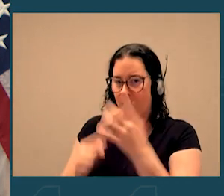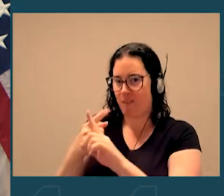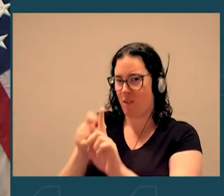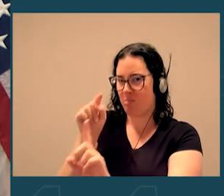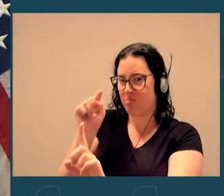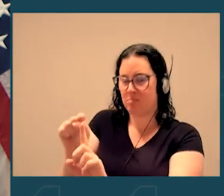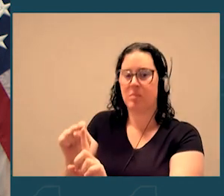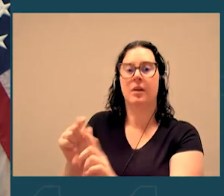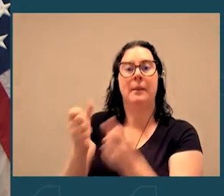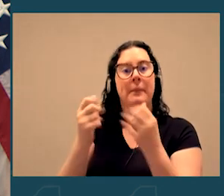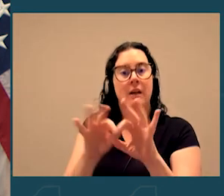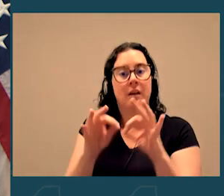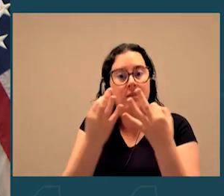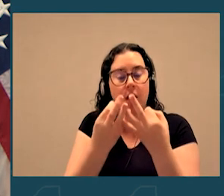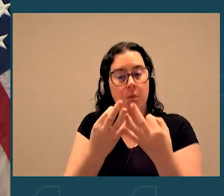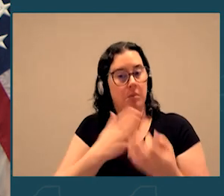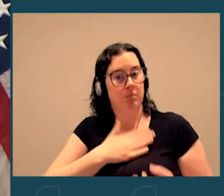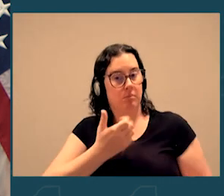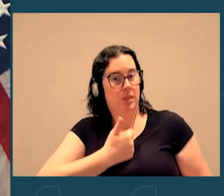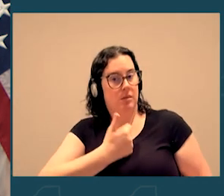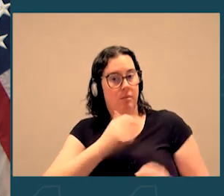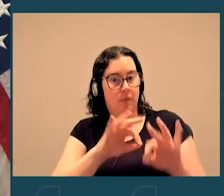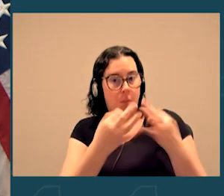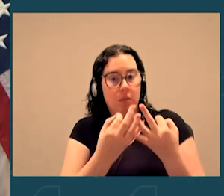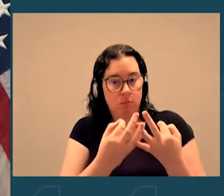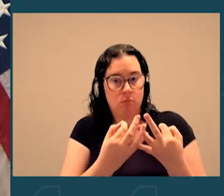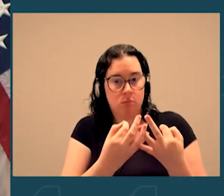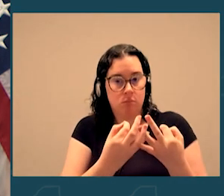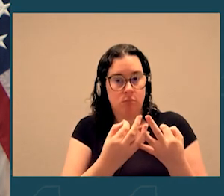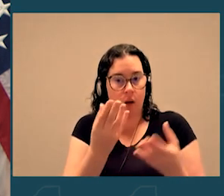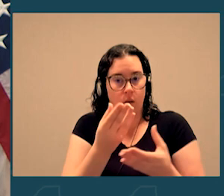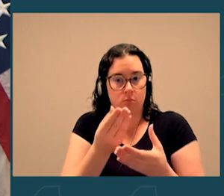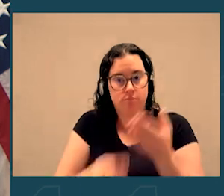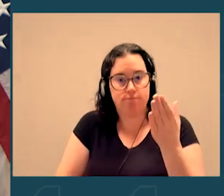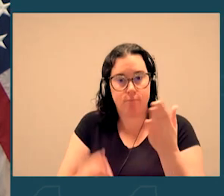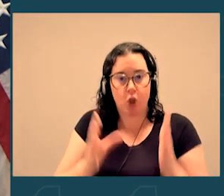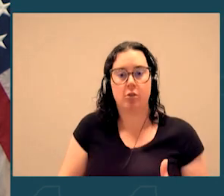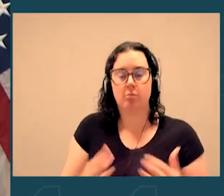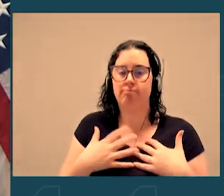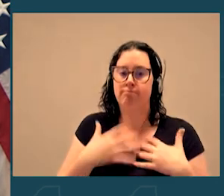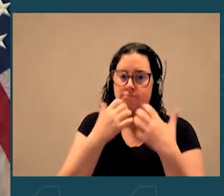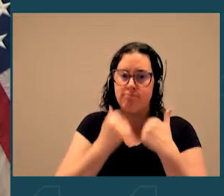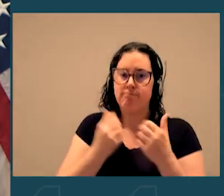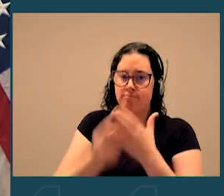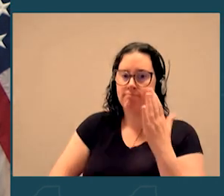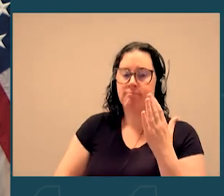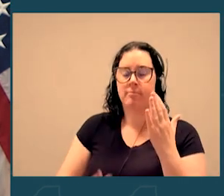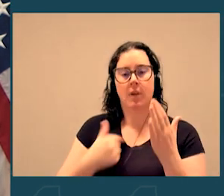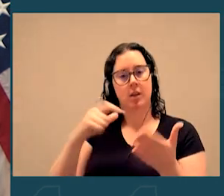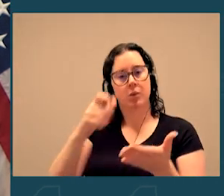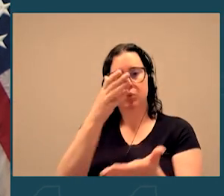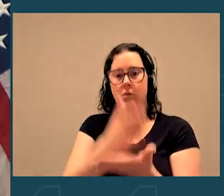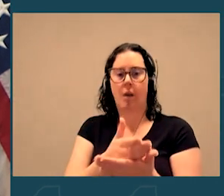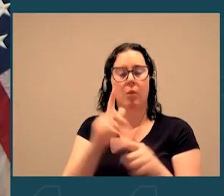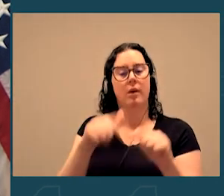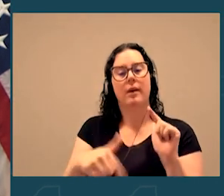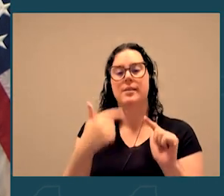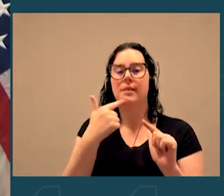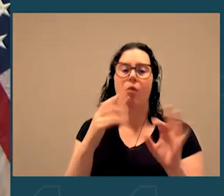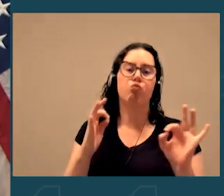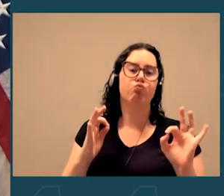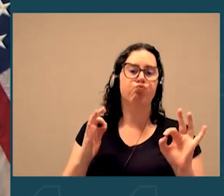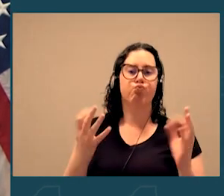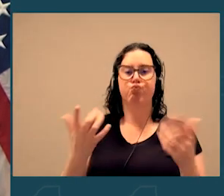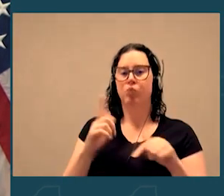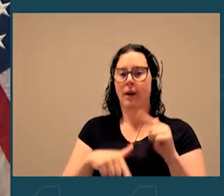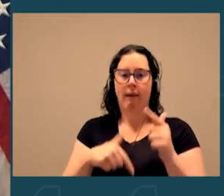own, lost a loved one. And this just has to stop. So we can't once again say, well, we can't do anything about it, it's just